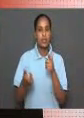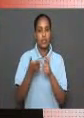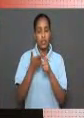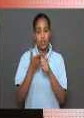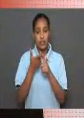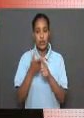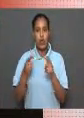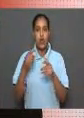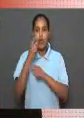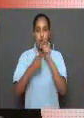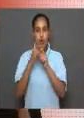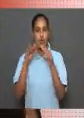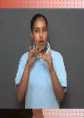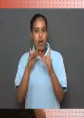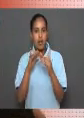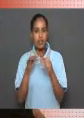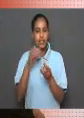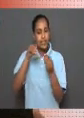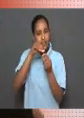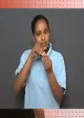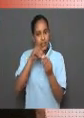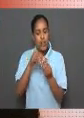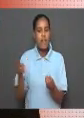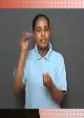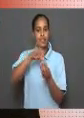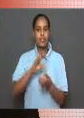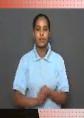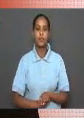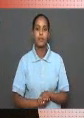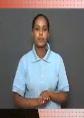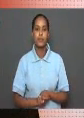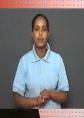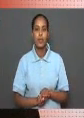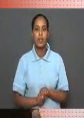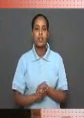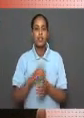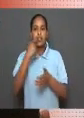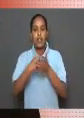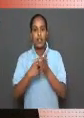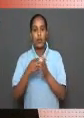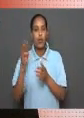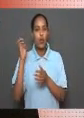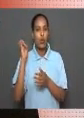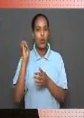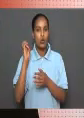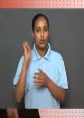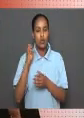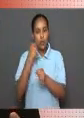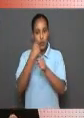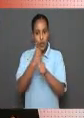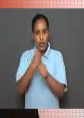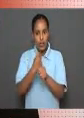the Second World War increased demand still further. The result was